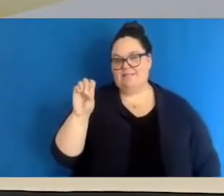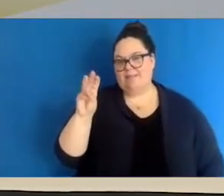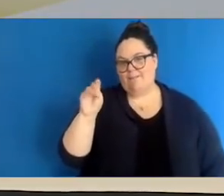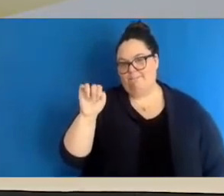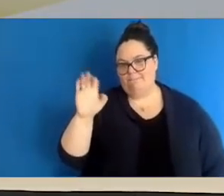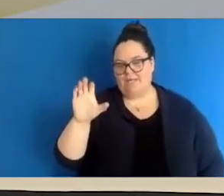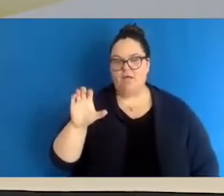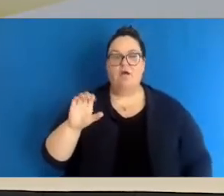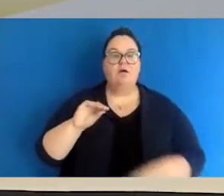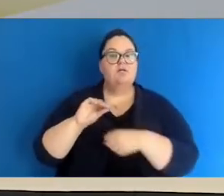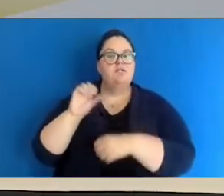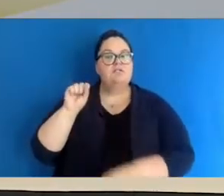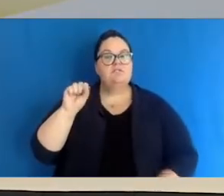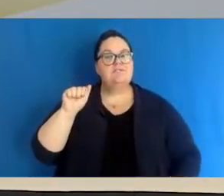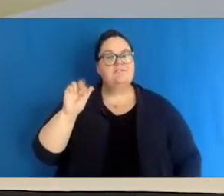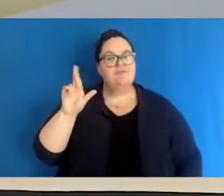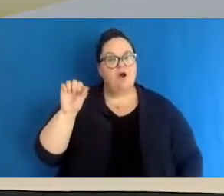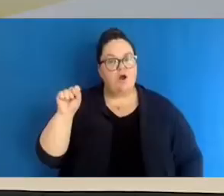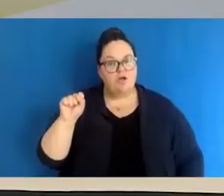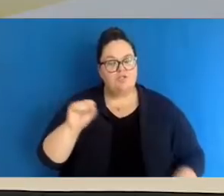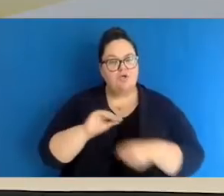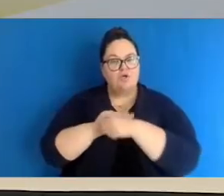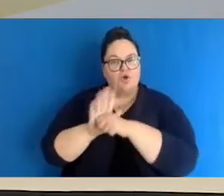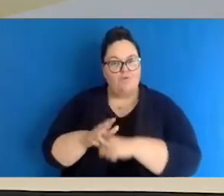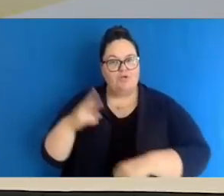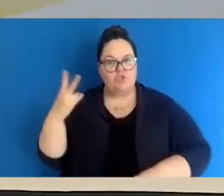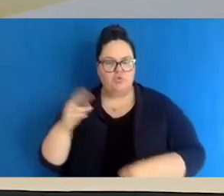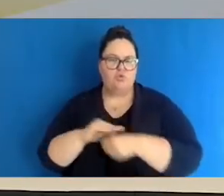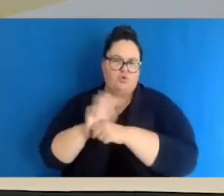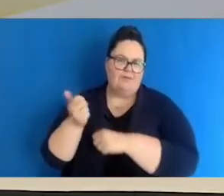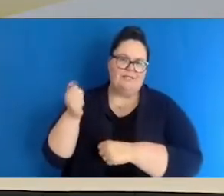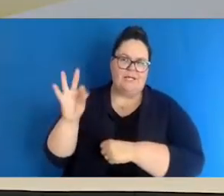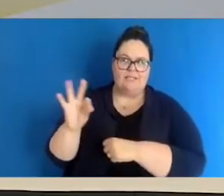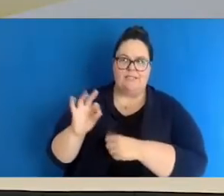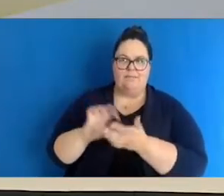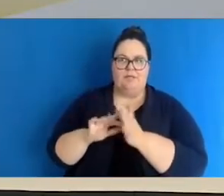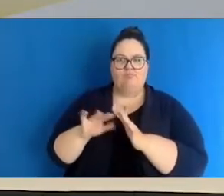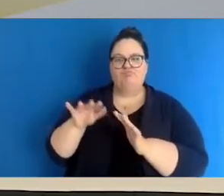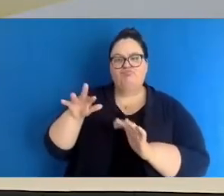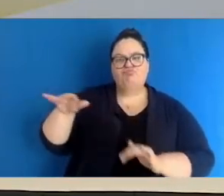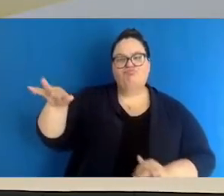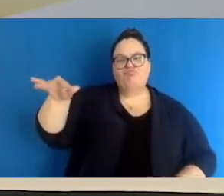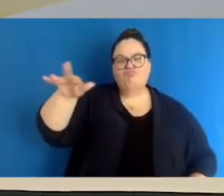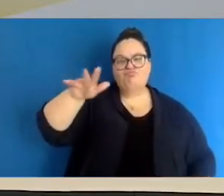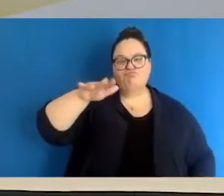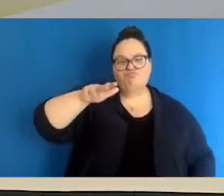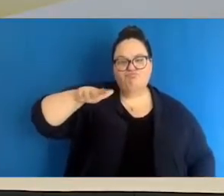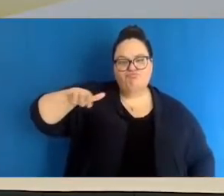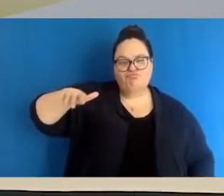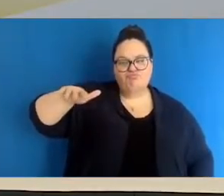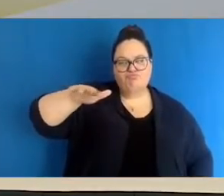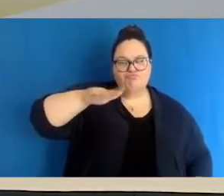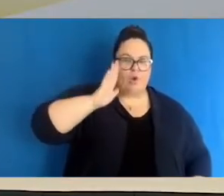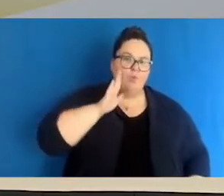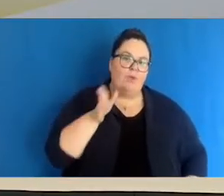SARS-CoV-2, COVID-19, will be one of many respiratory viruses that still poses a risk and needs to be dealt